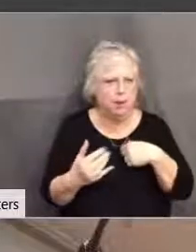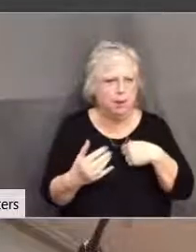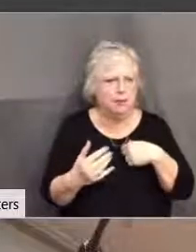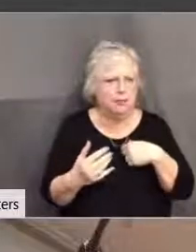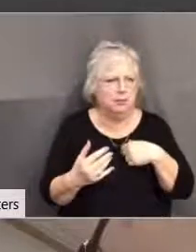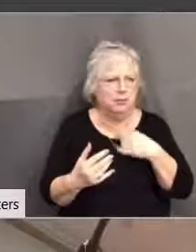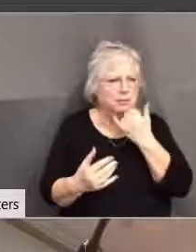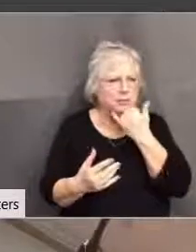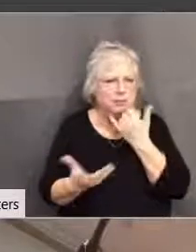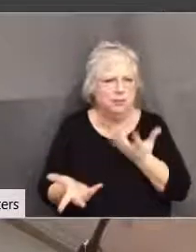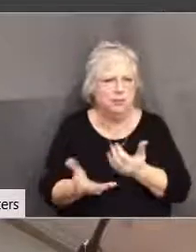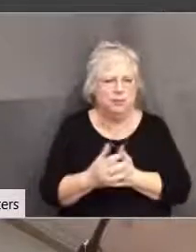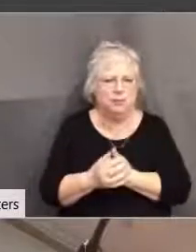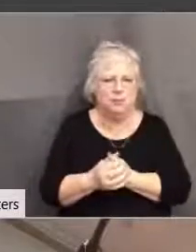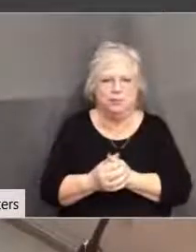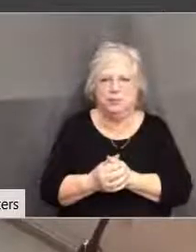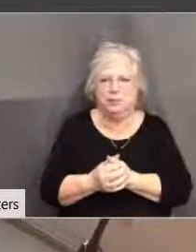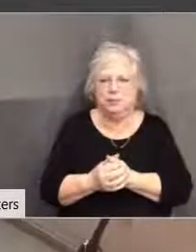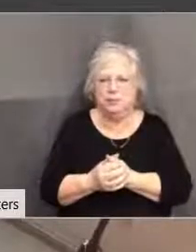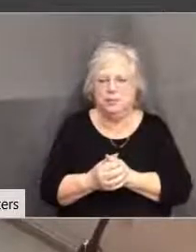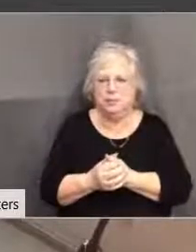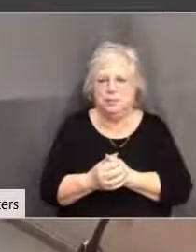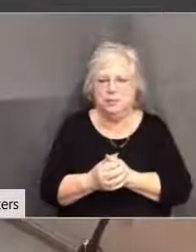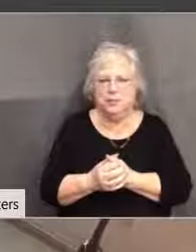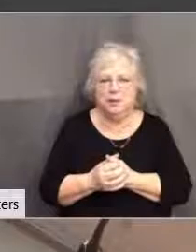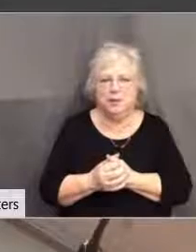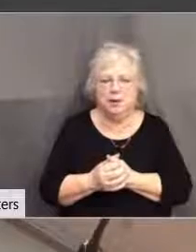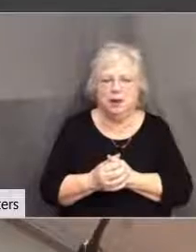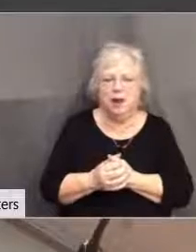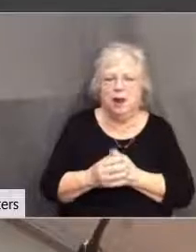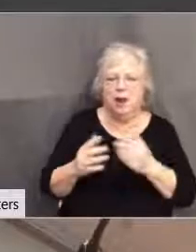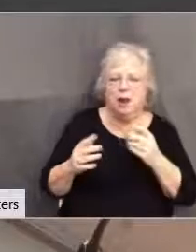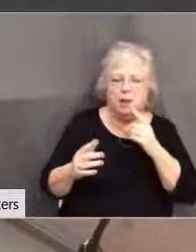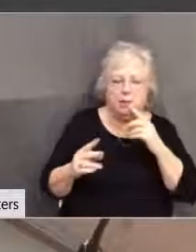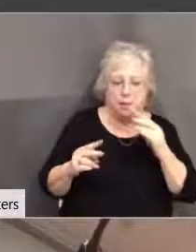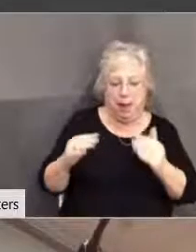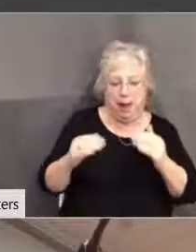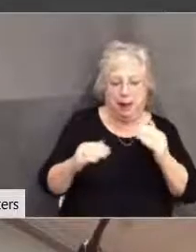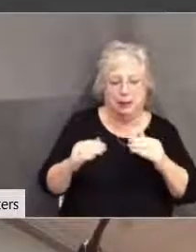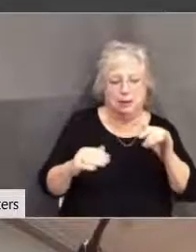On balance, yes, I'd rather change, because I think